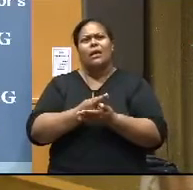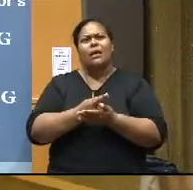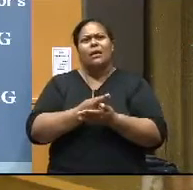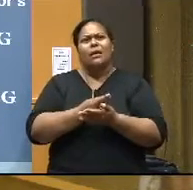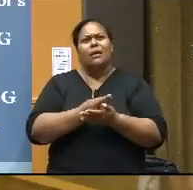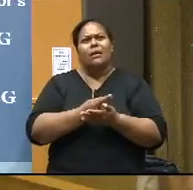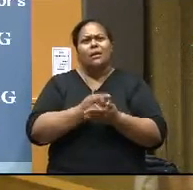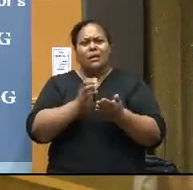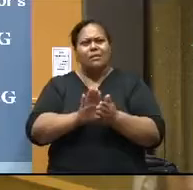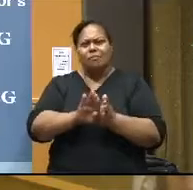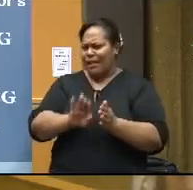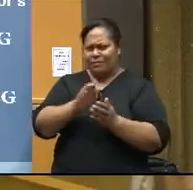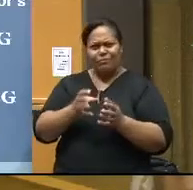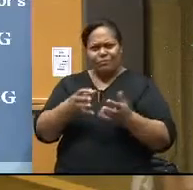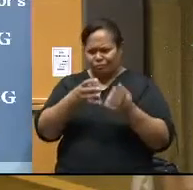about Pacific learning,